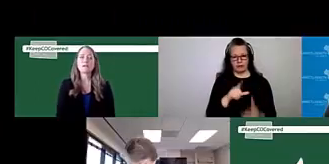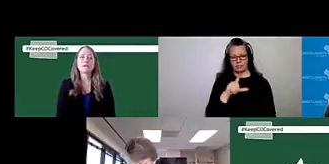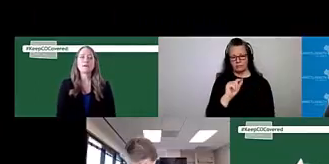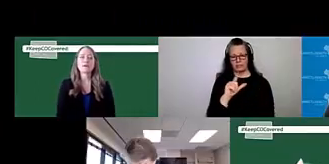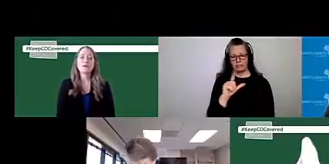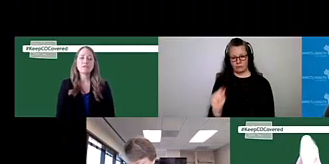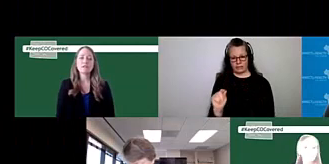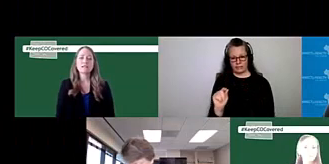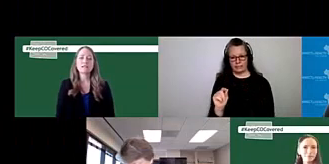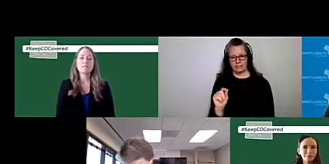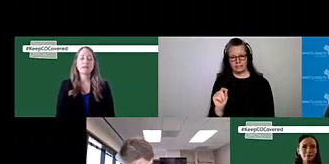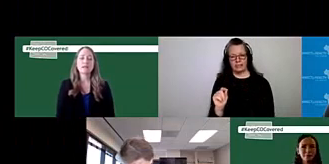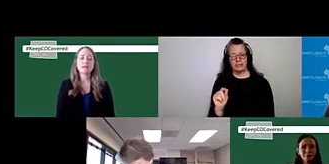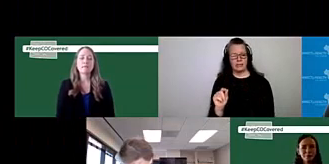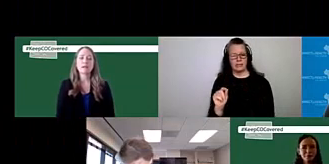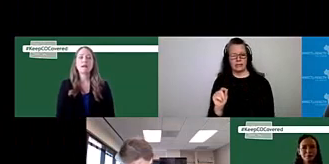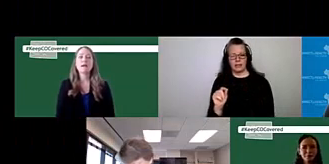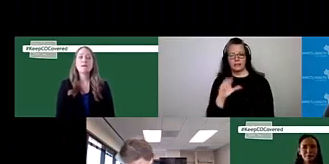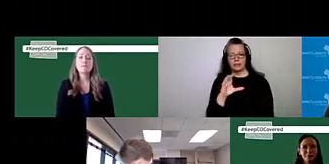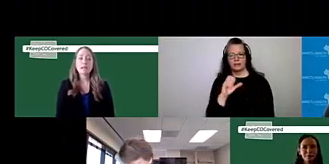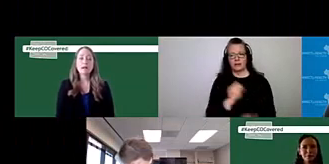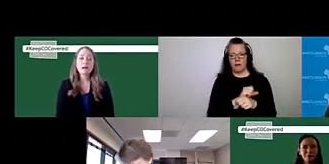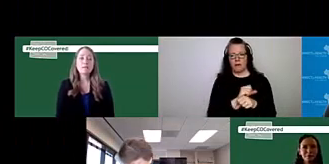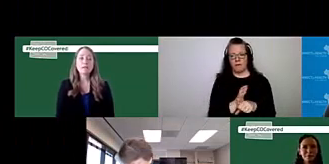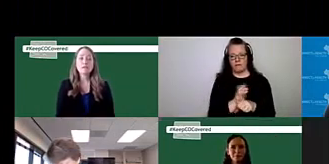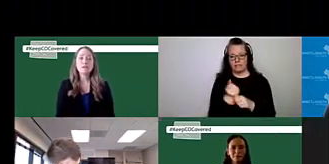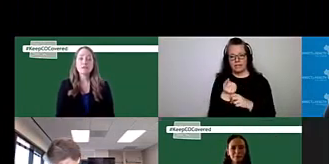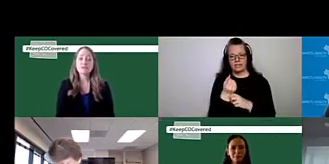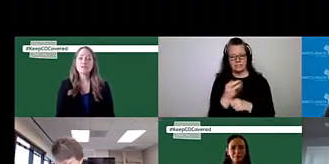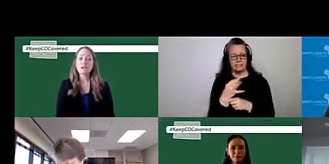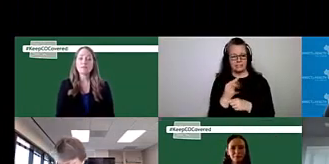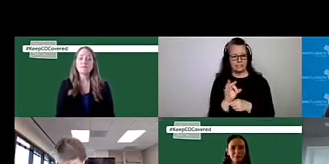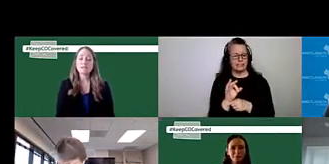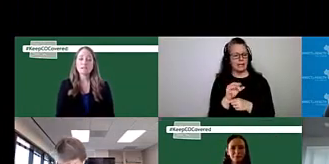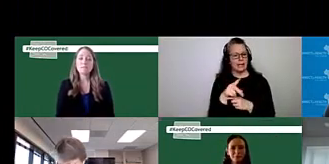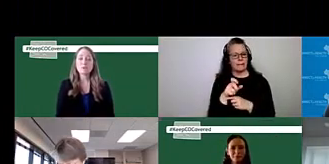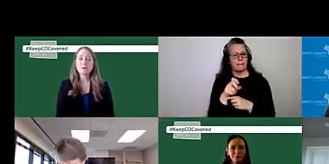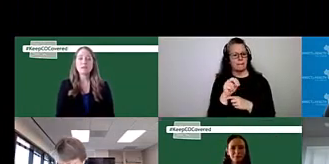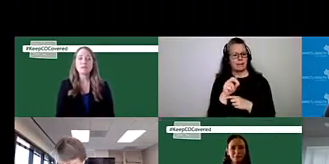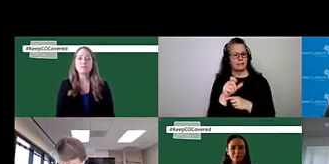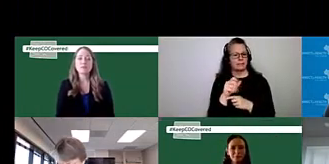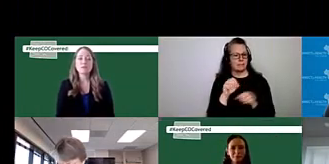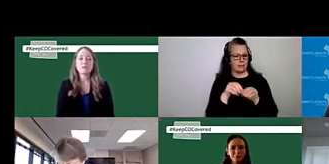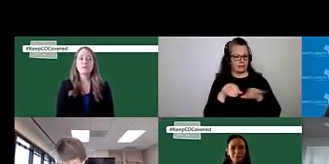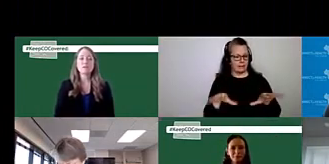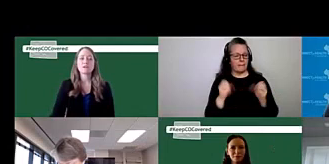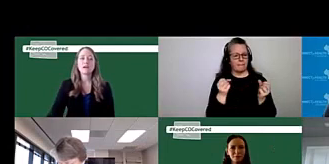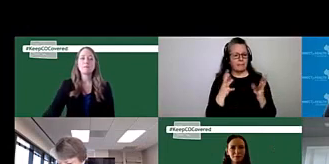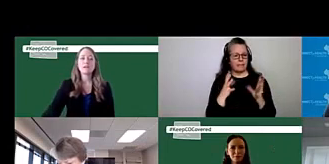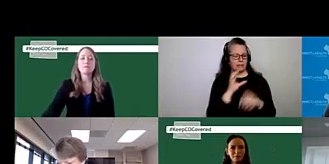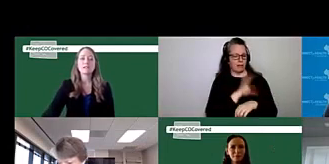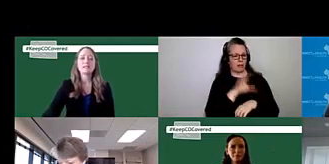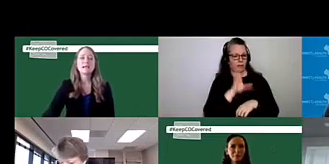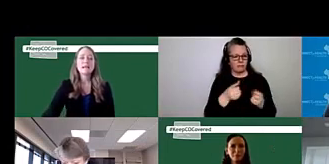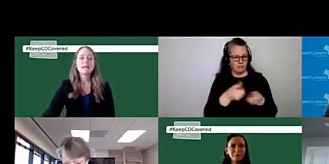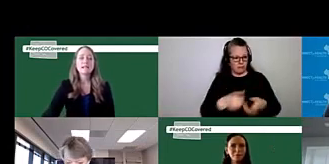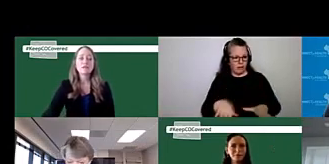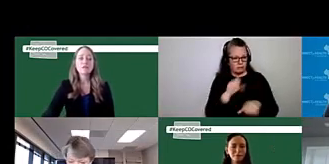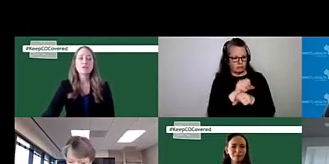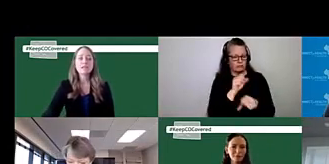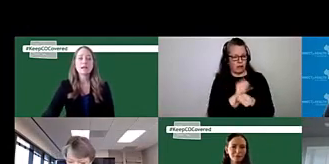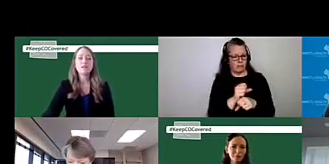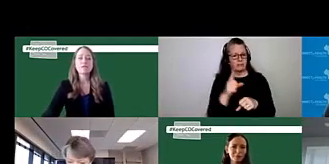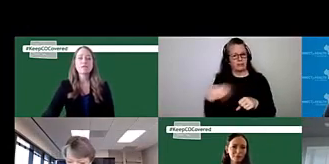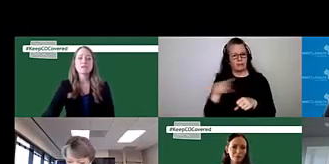the COVID-19 pandemic, many Coloradans who lost their jobs and subsequently their employer-sponsored health benefits